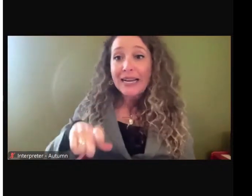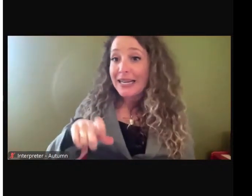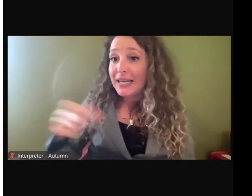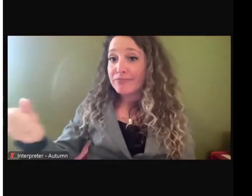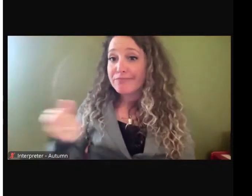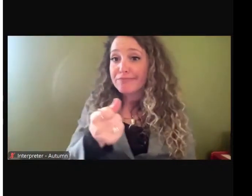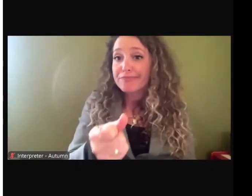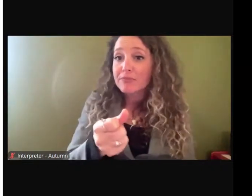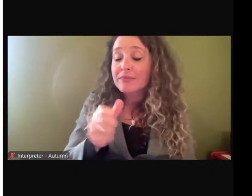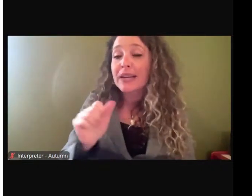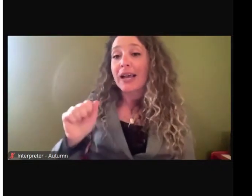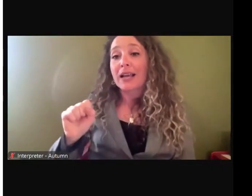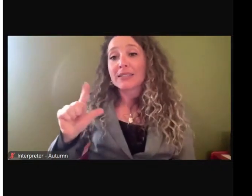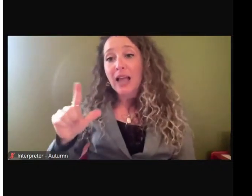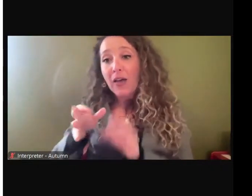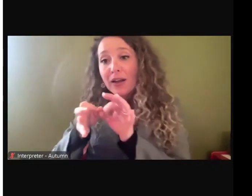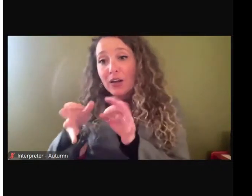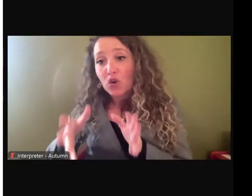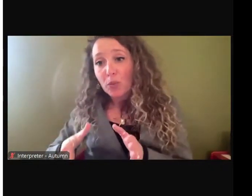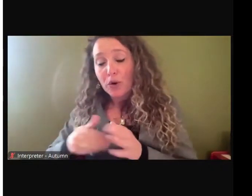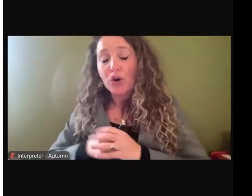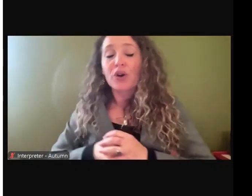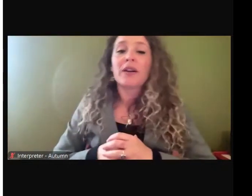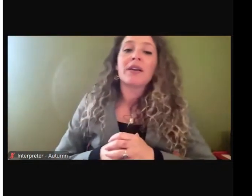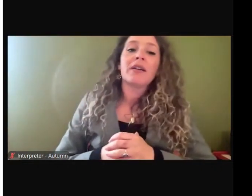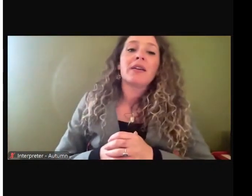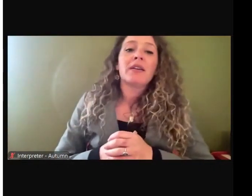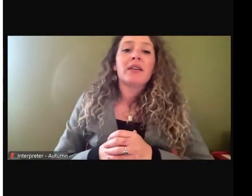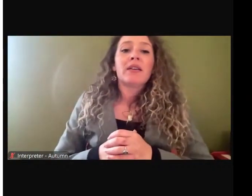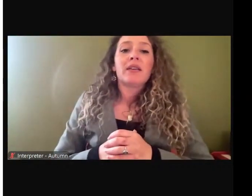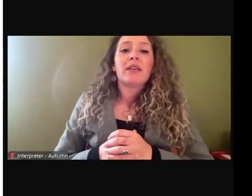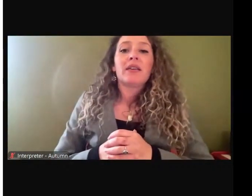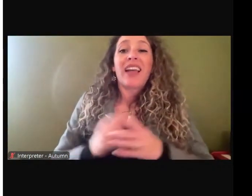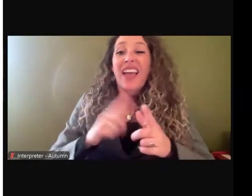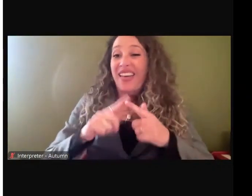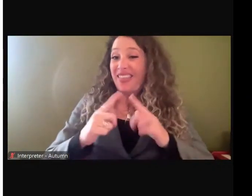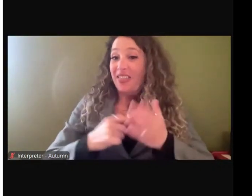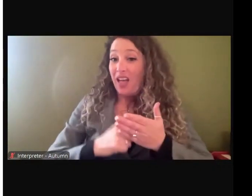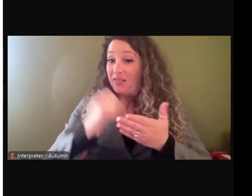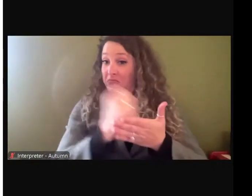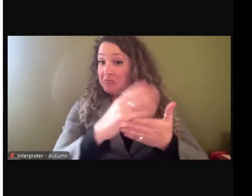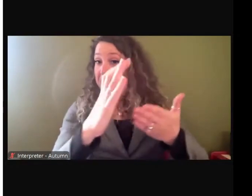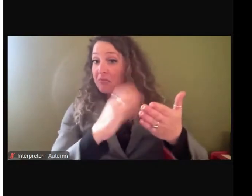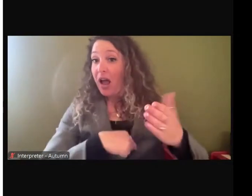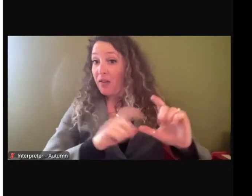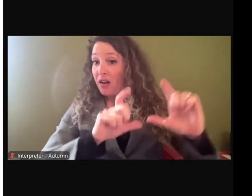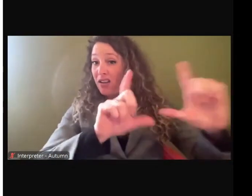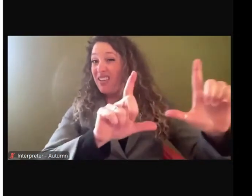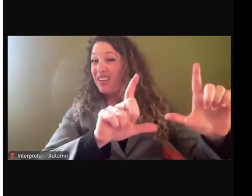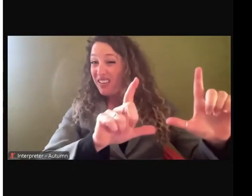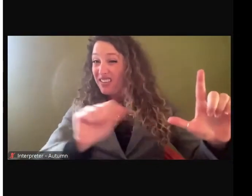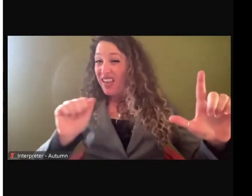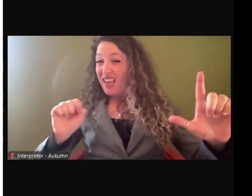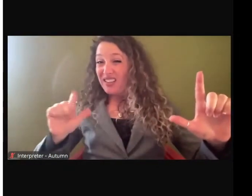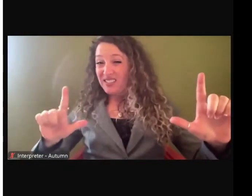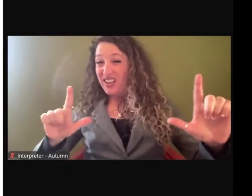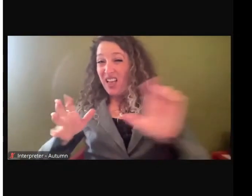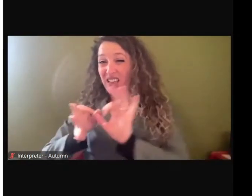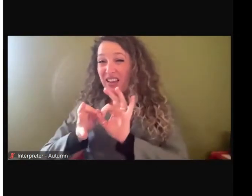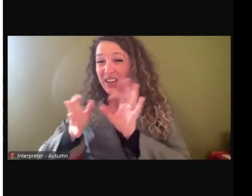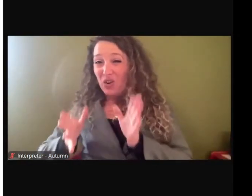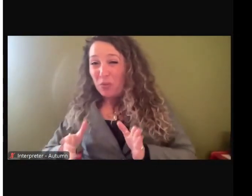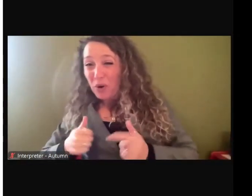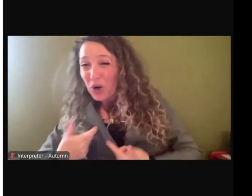we also had a request from a lab member that said, spotlighting the ASL interpreter is really difficult for me to focus on other parts